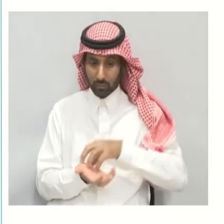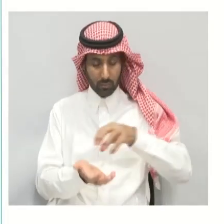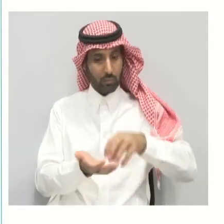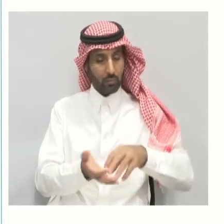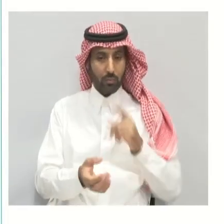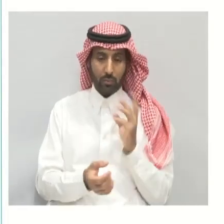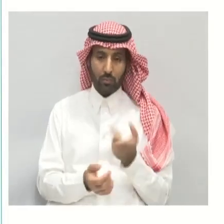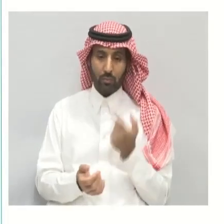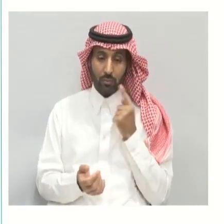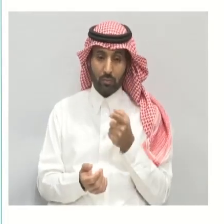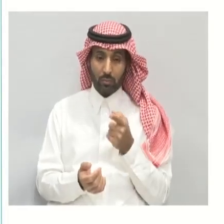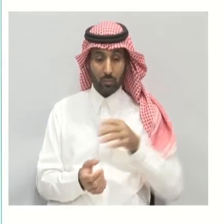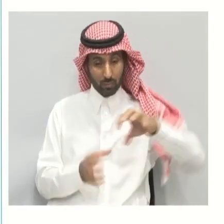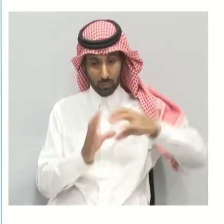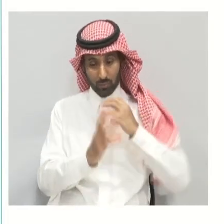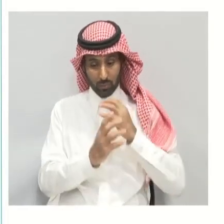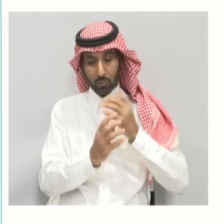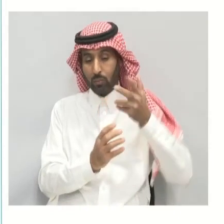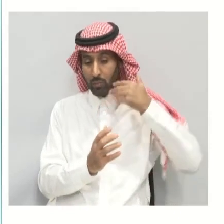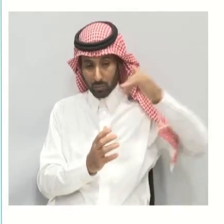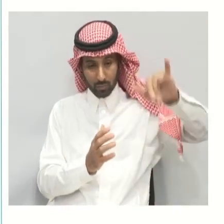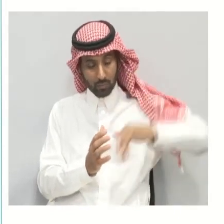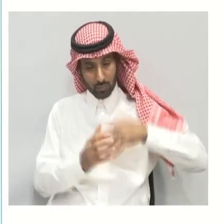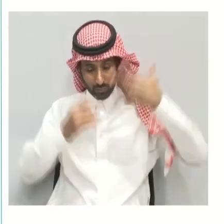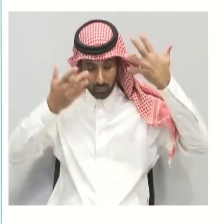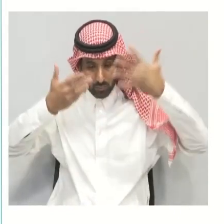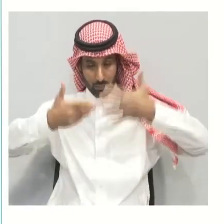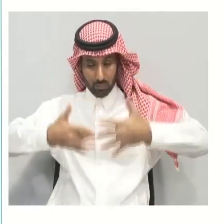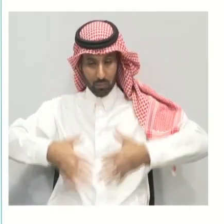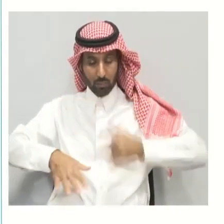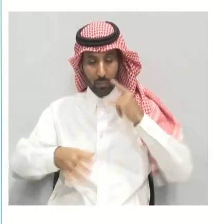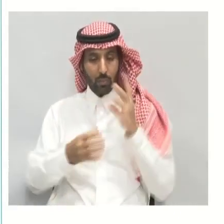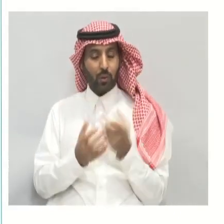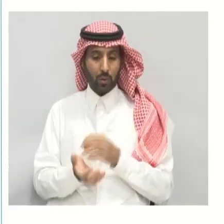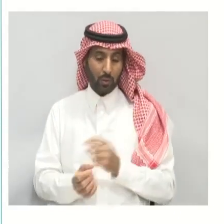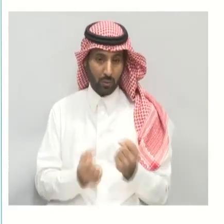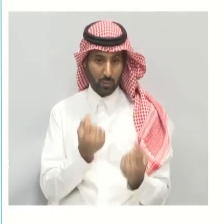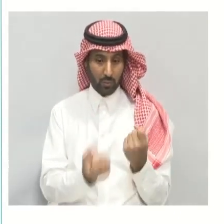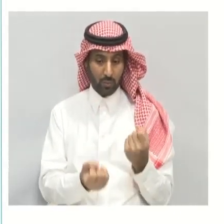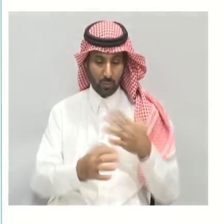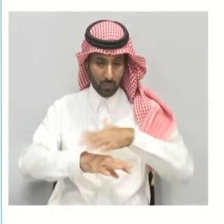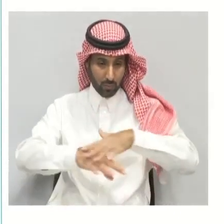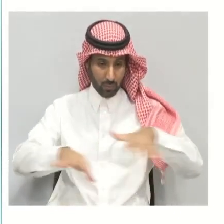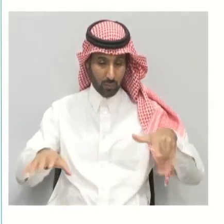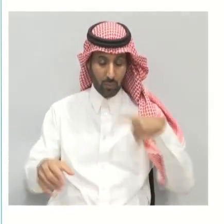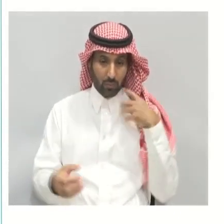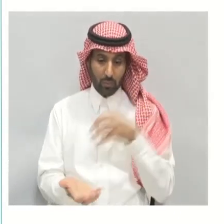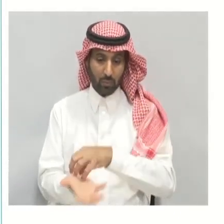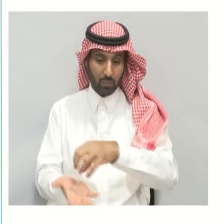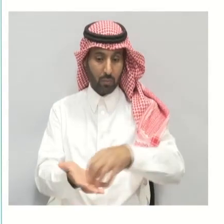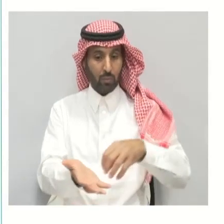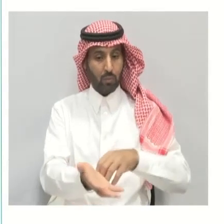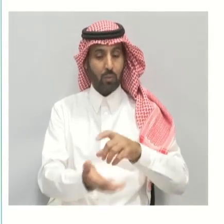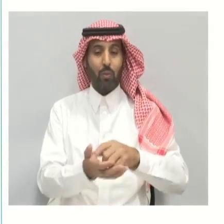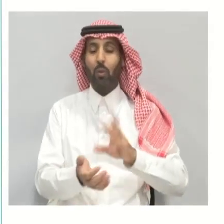Transportation. There are buses to the falls at the Iguazu Park. Towns. The town